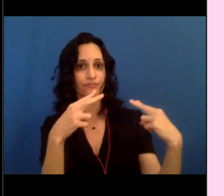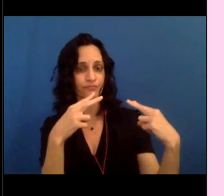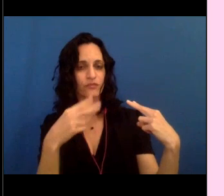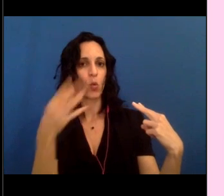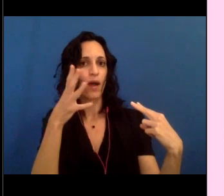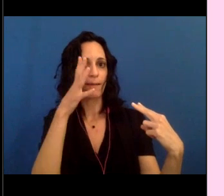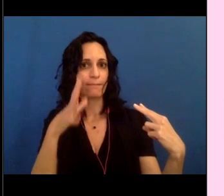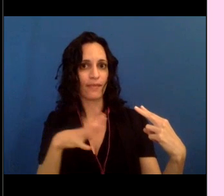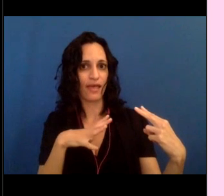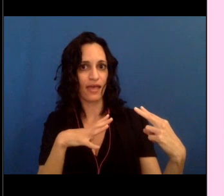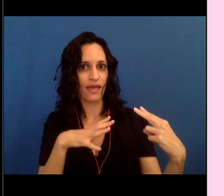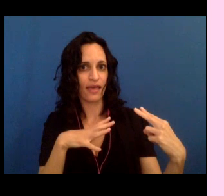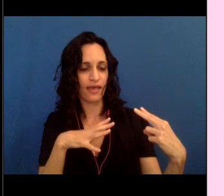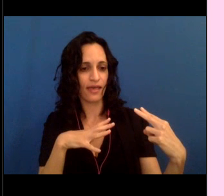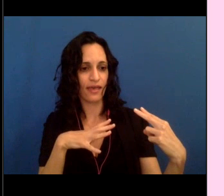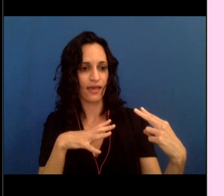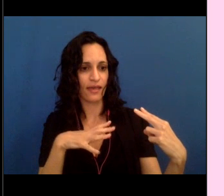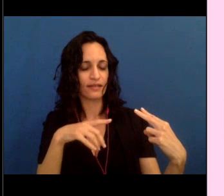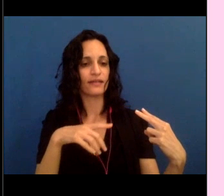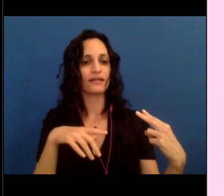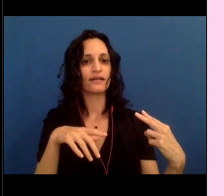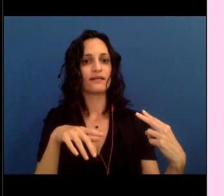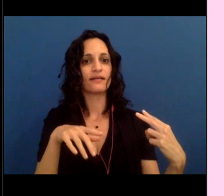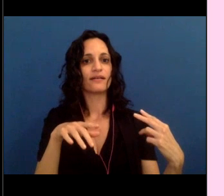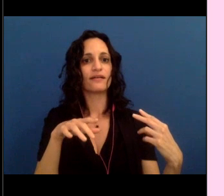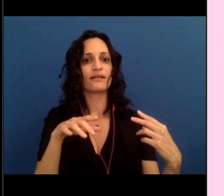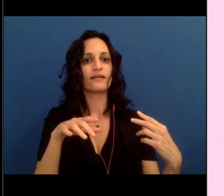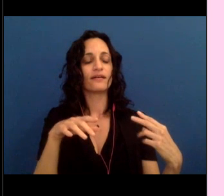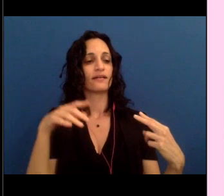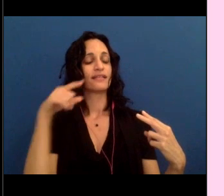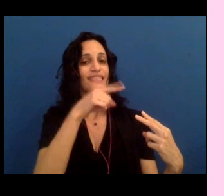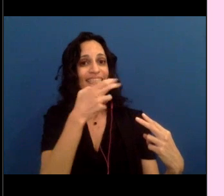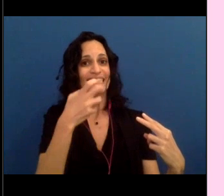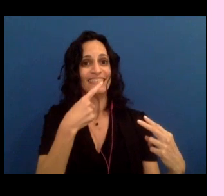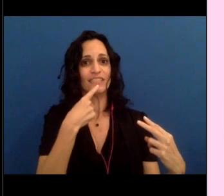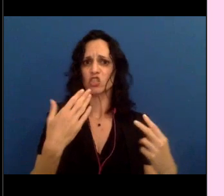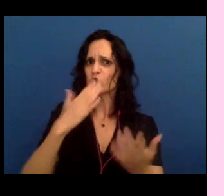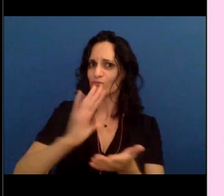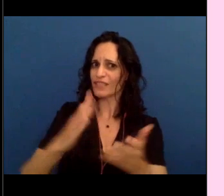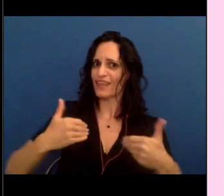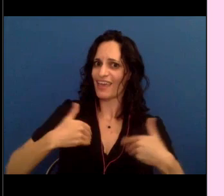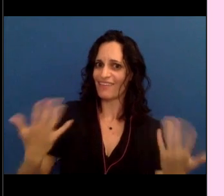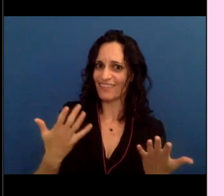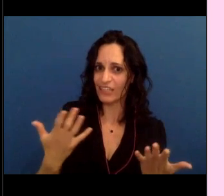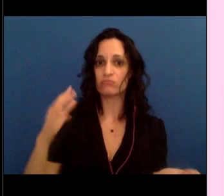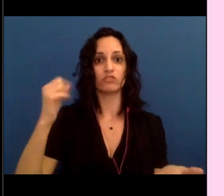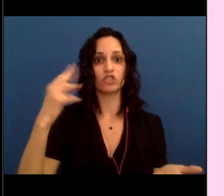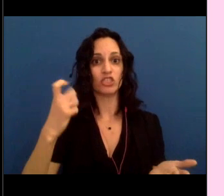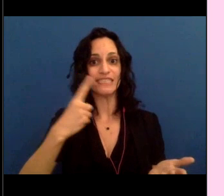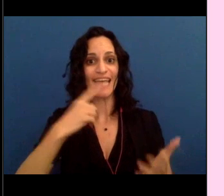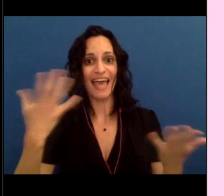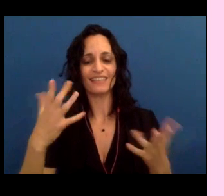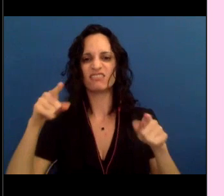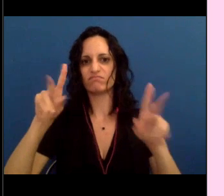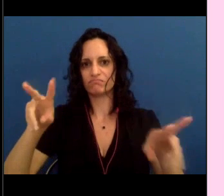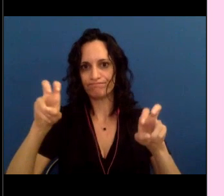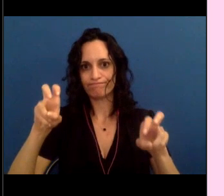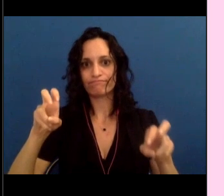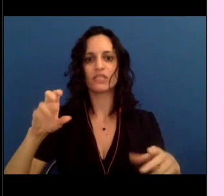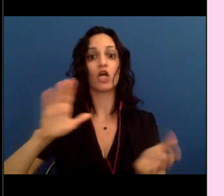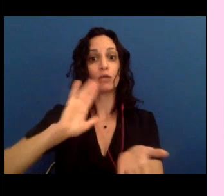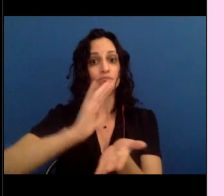good music they have here. And this passage is her response. Music. The great blobs of purple and red emotion have not